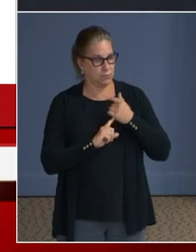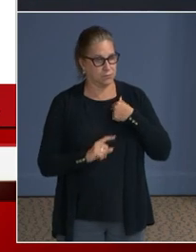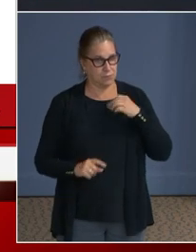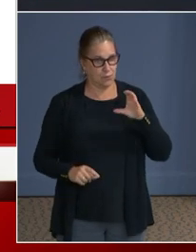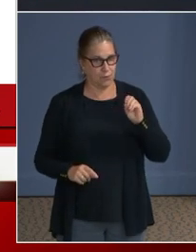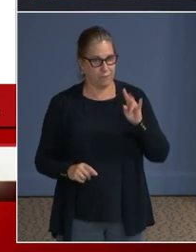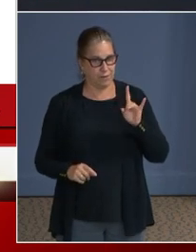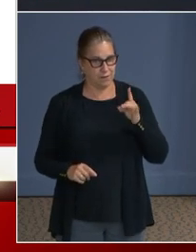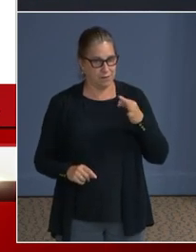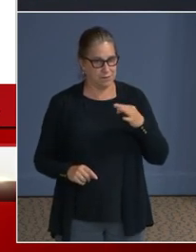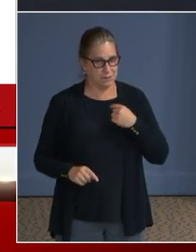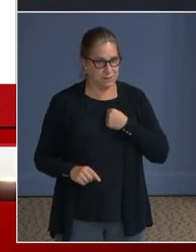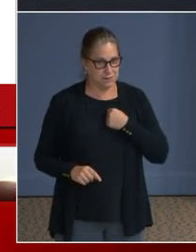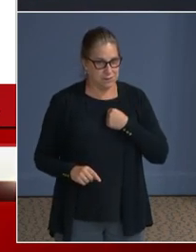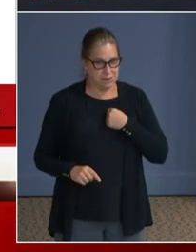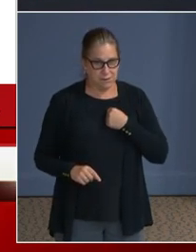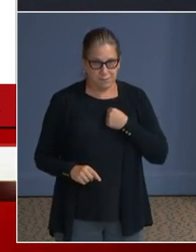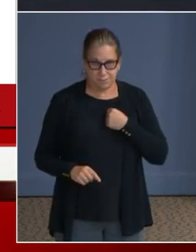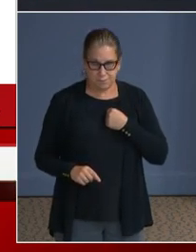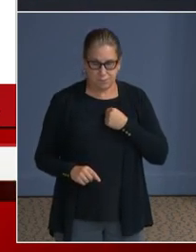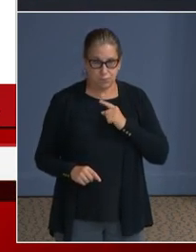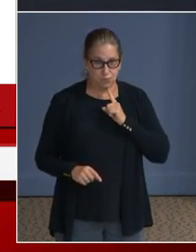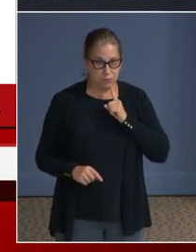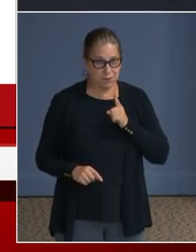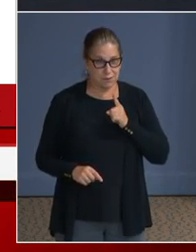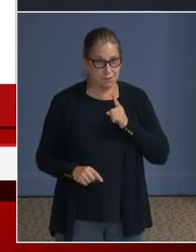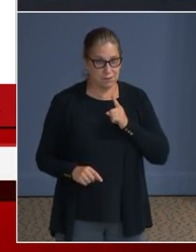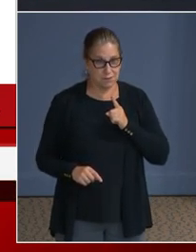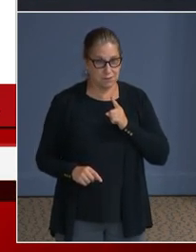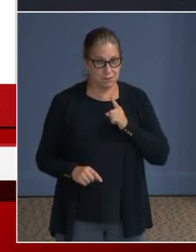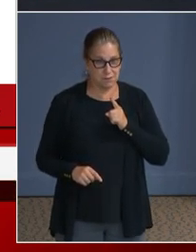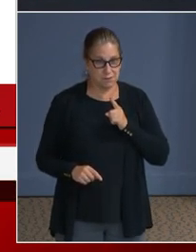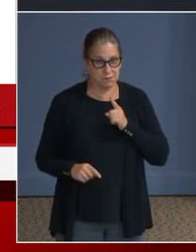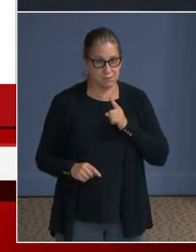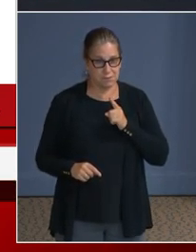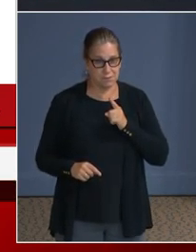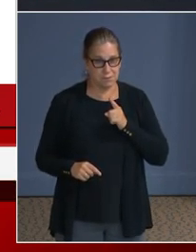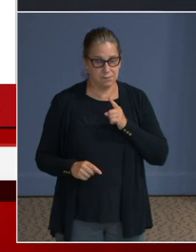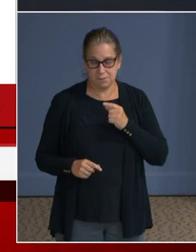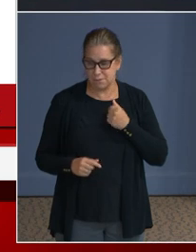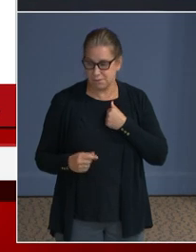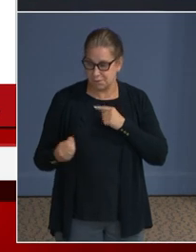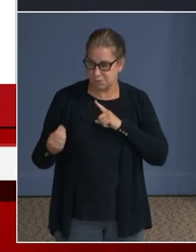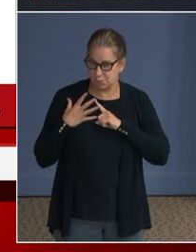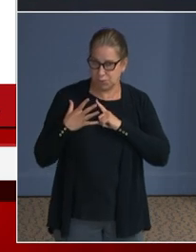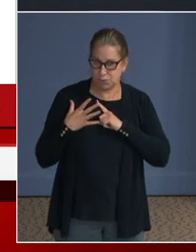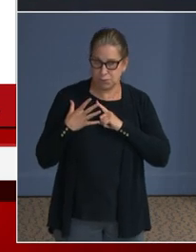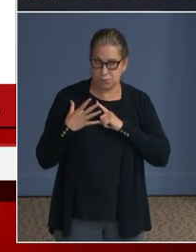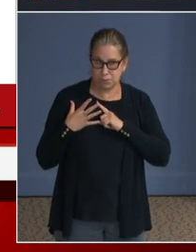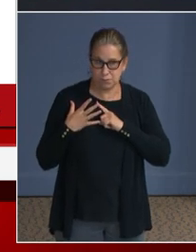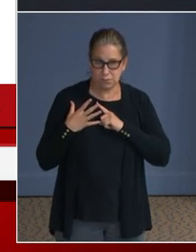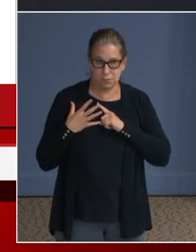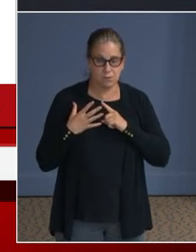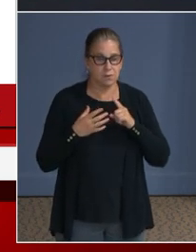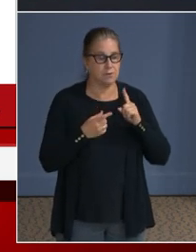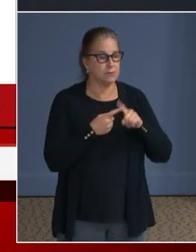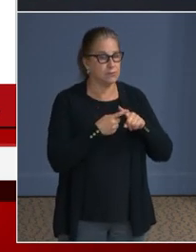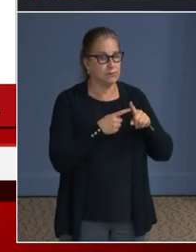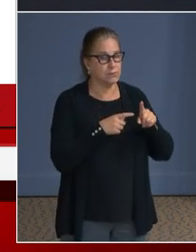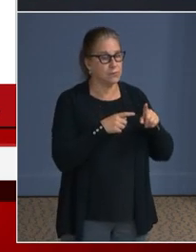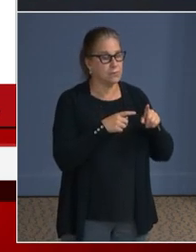evidence that from the time that someone becomes exposed or has been exposed to a confirmed